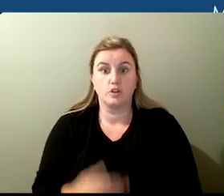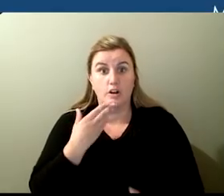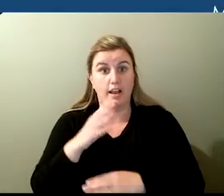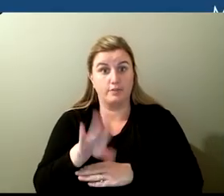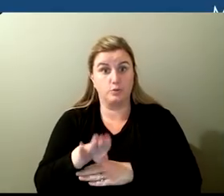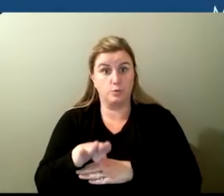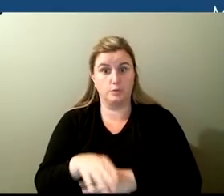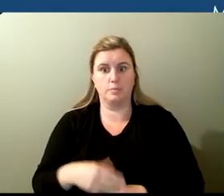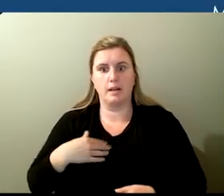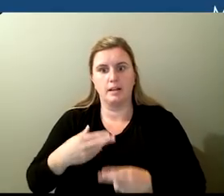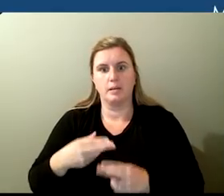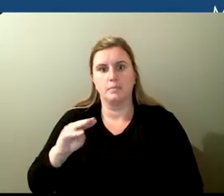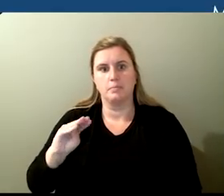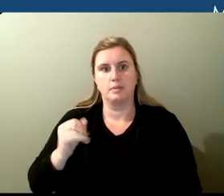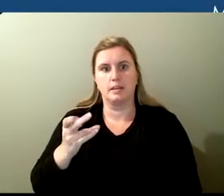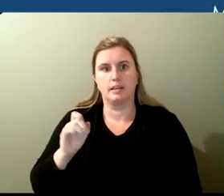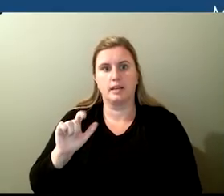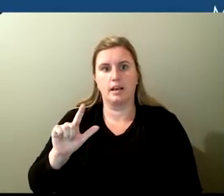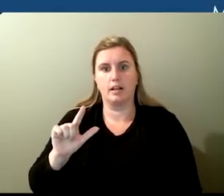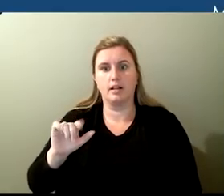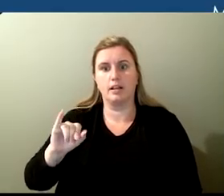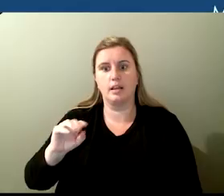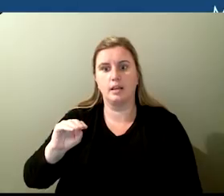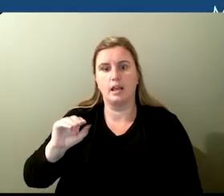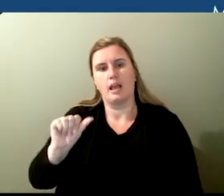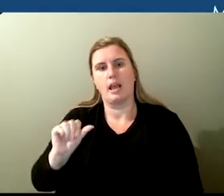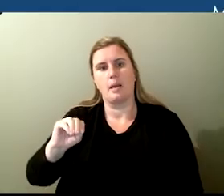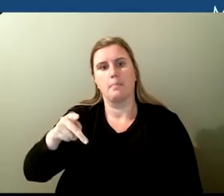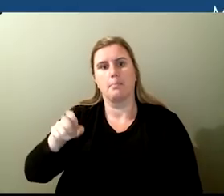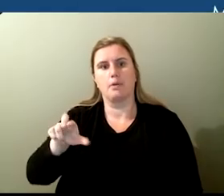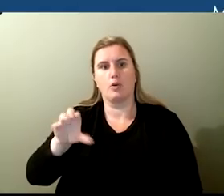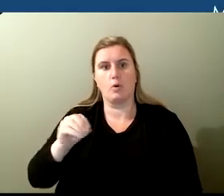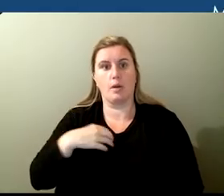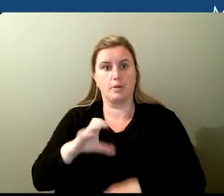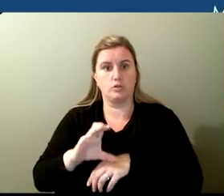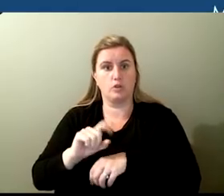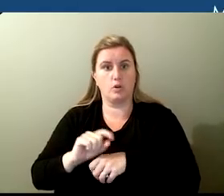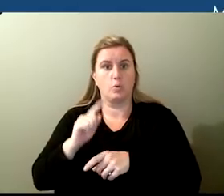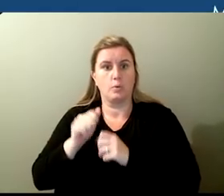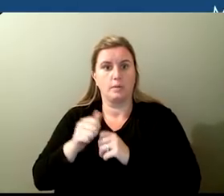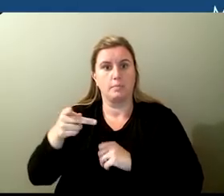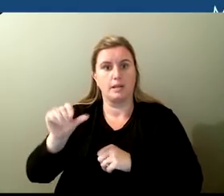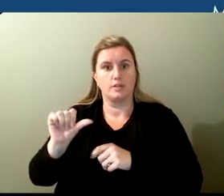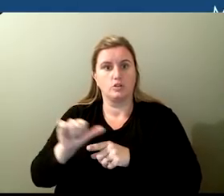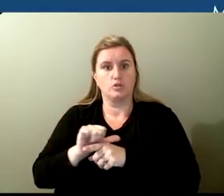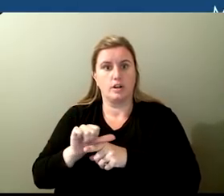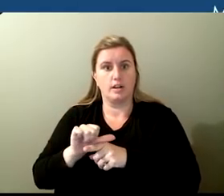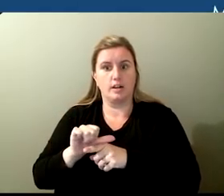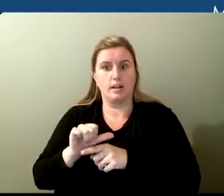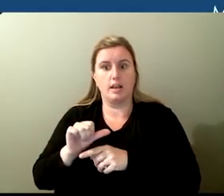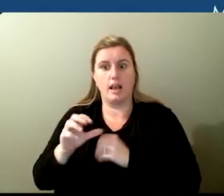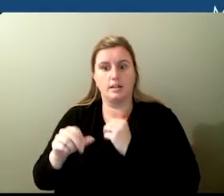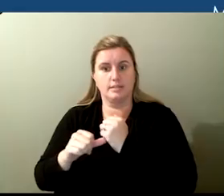Good afternoon. My name is Miguel Ampuero. I am a consultant with the Pennsylvania Training and Technical Assistance Network